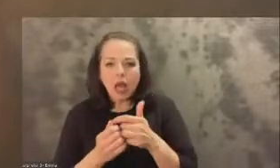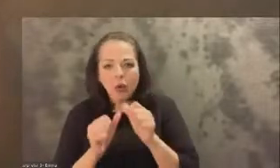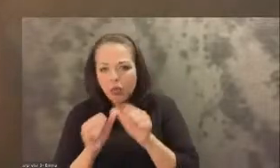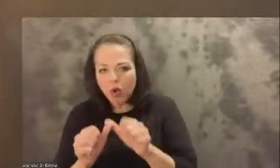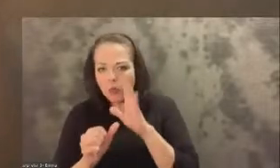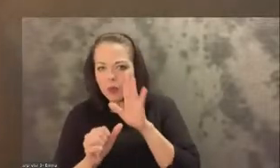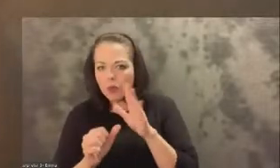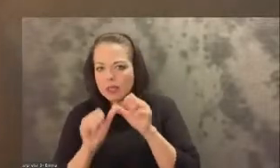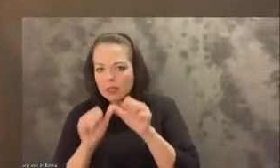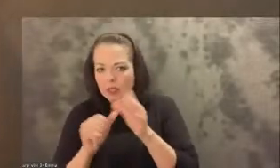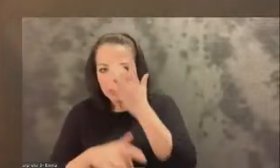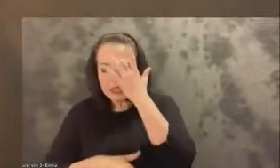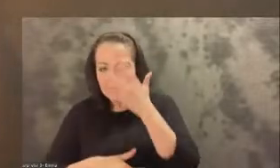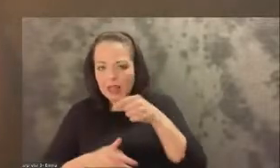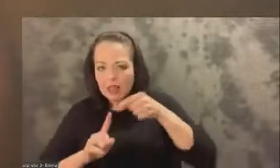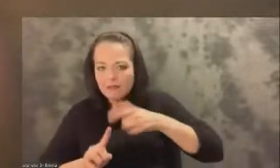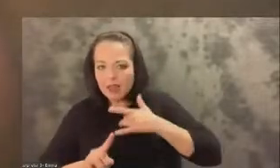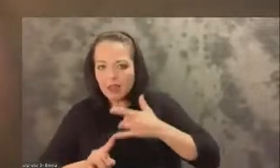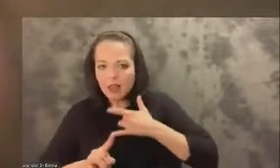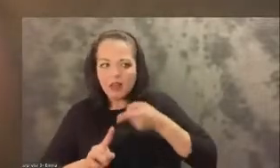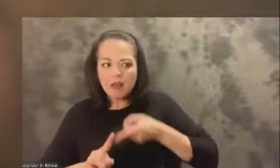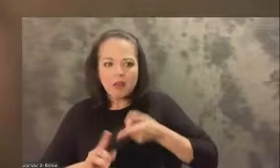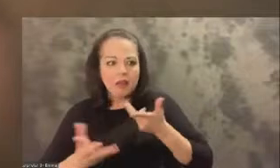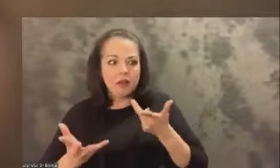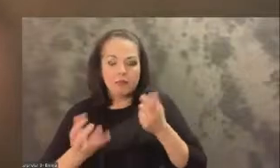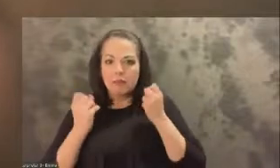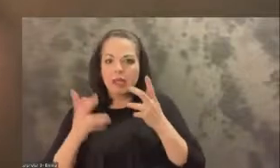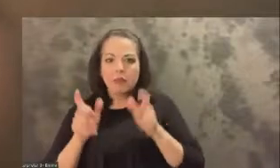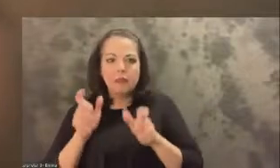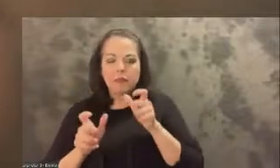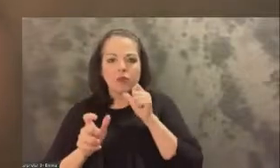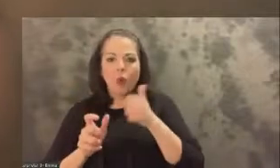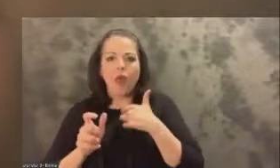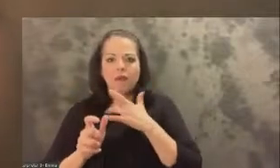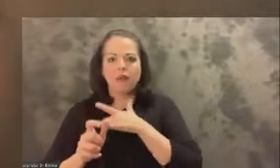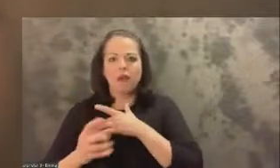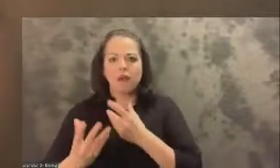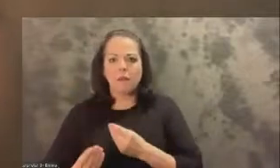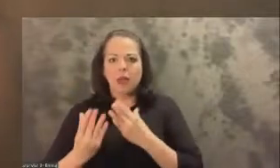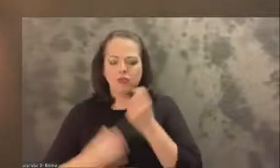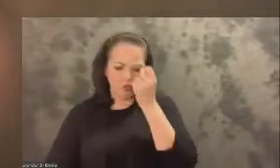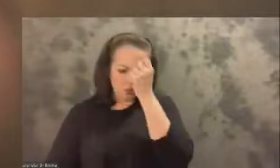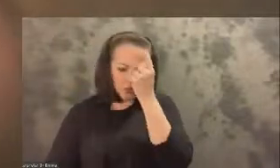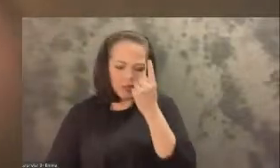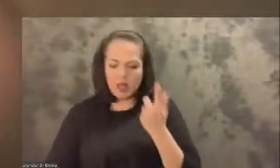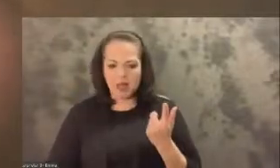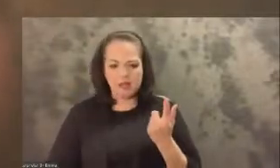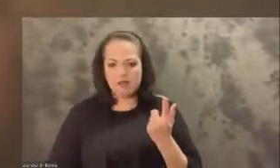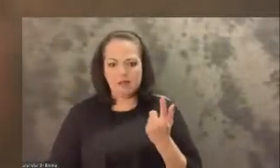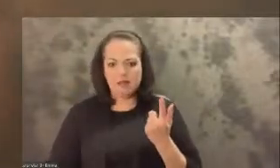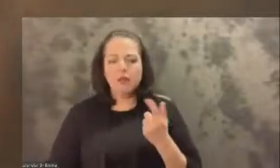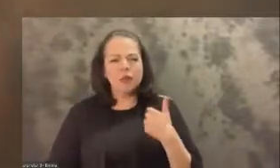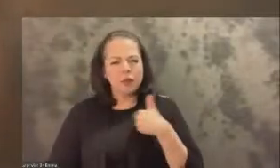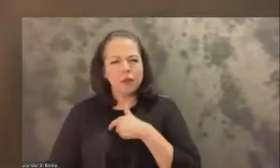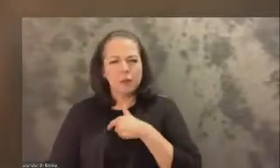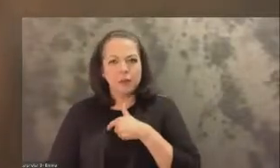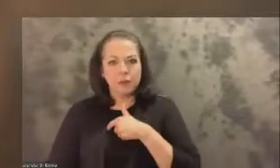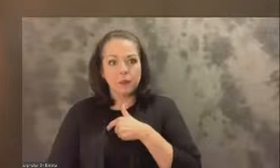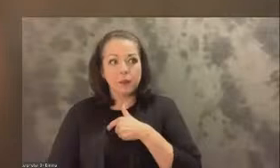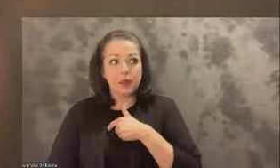going to be like this. And a lot of people don't have the compassion to understand that, we are